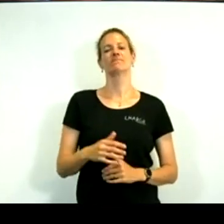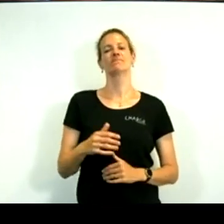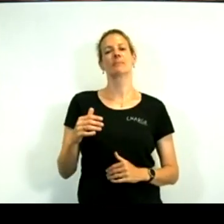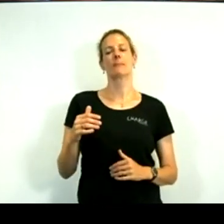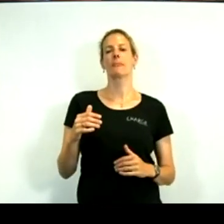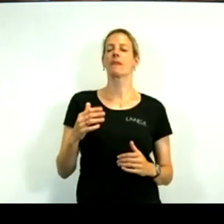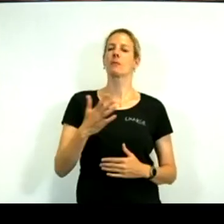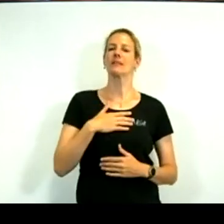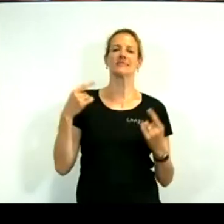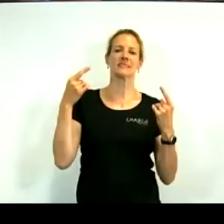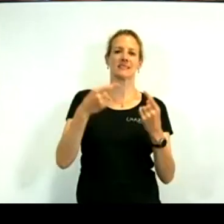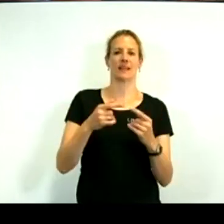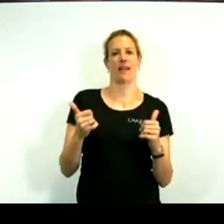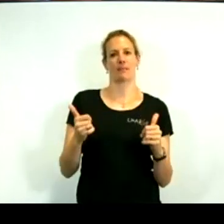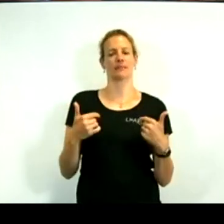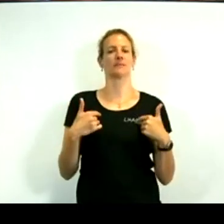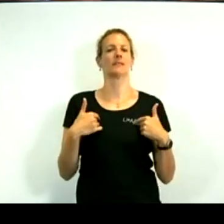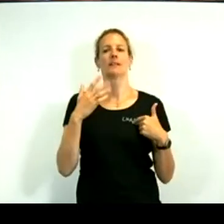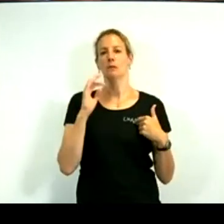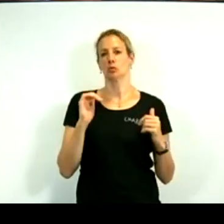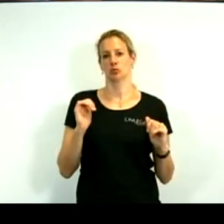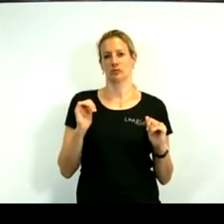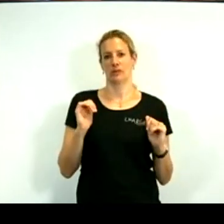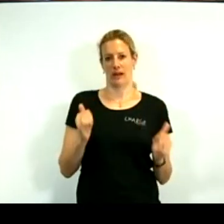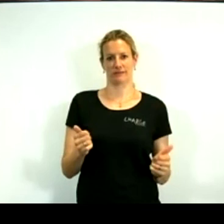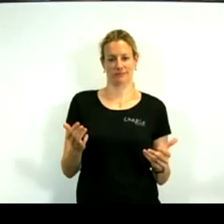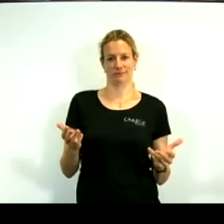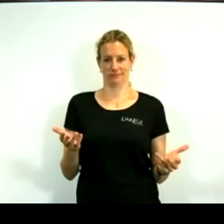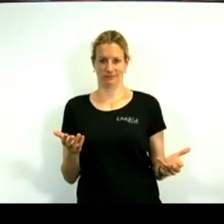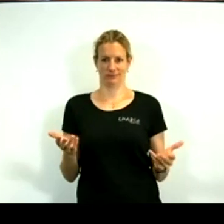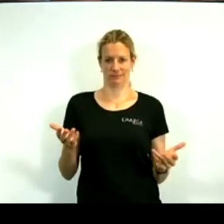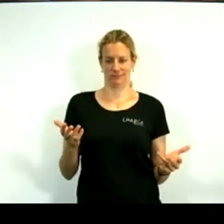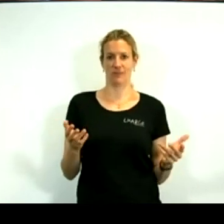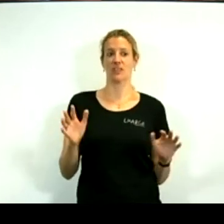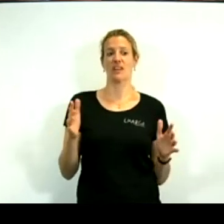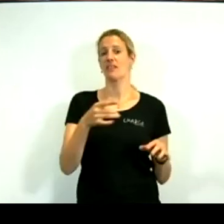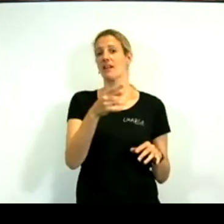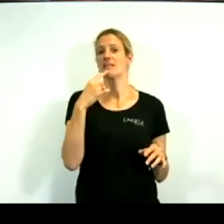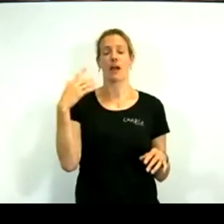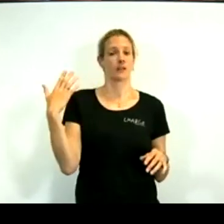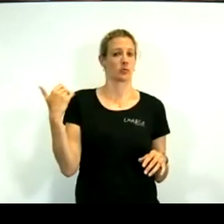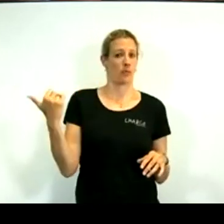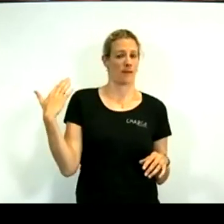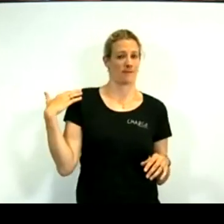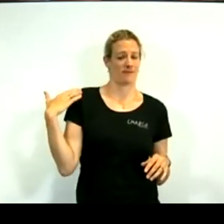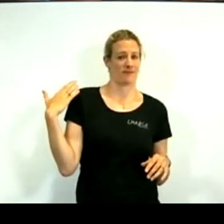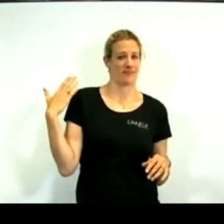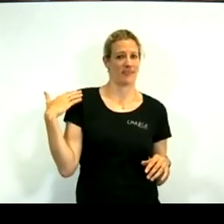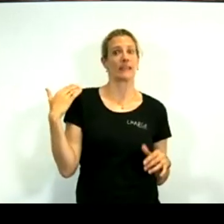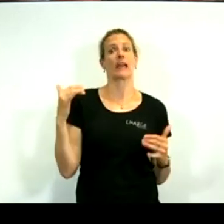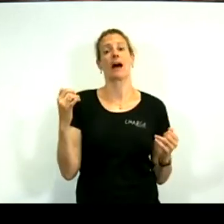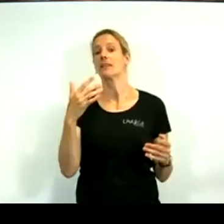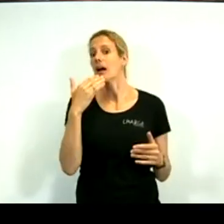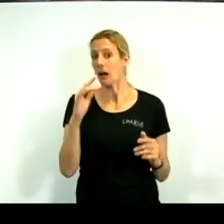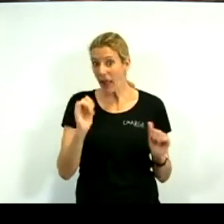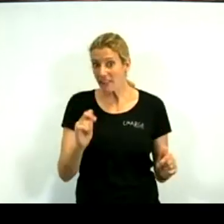always. And when people say, oh, that was great, my first thought is, but was it useful? I'd rather it was